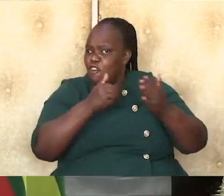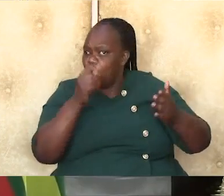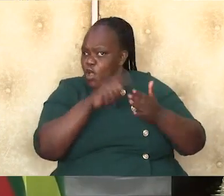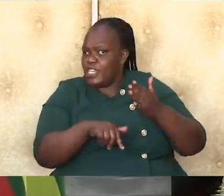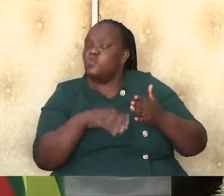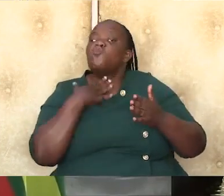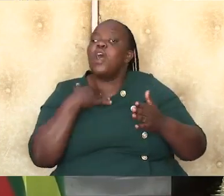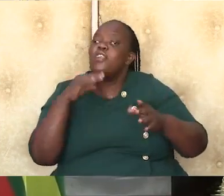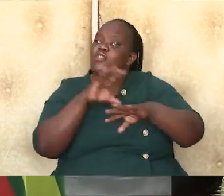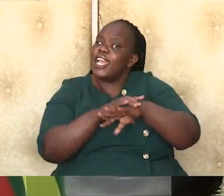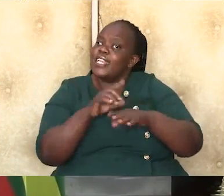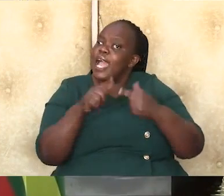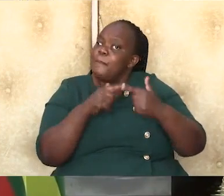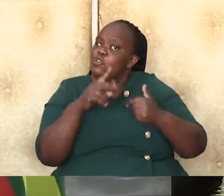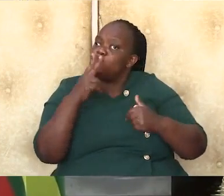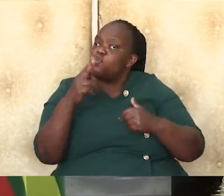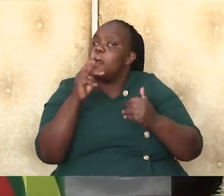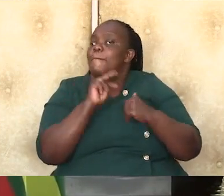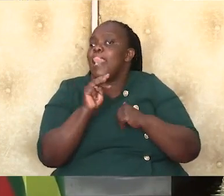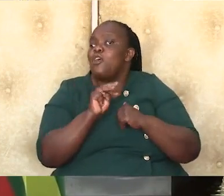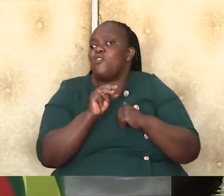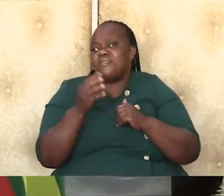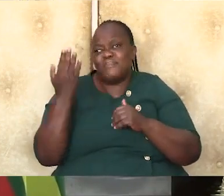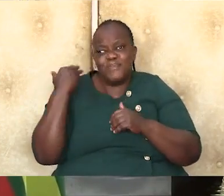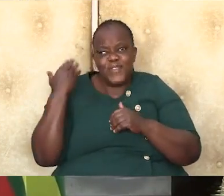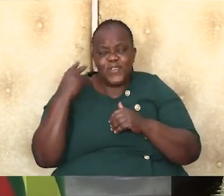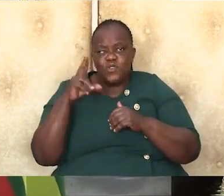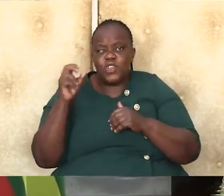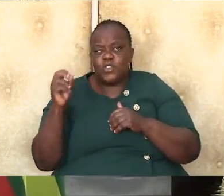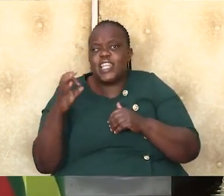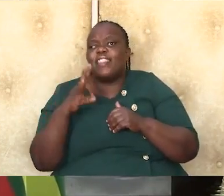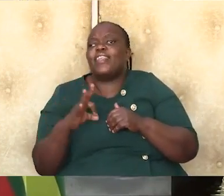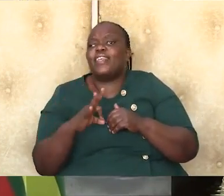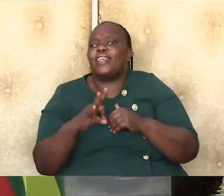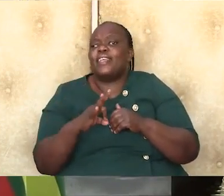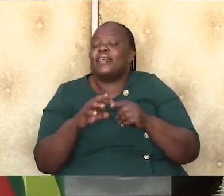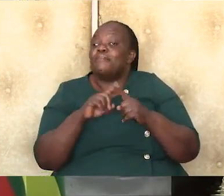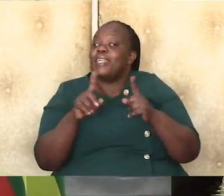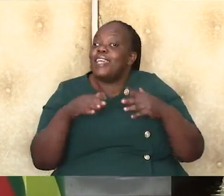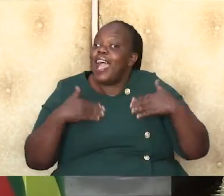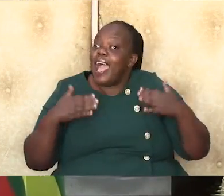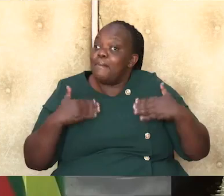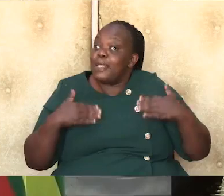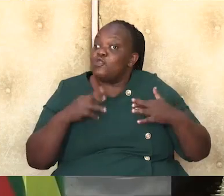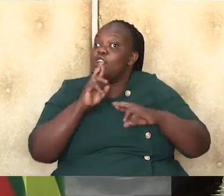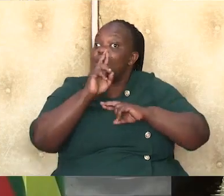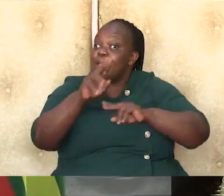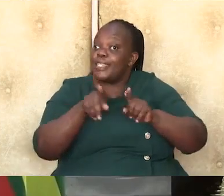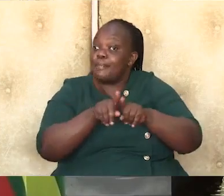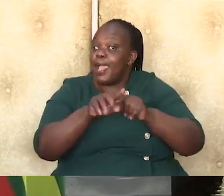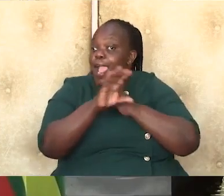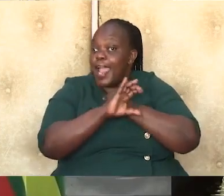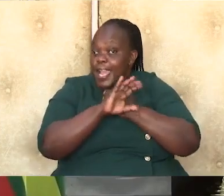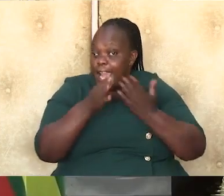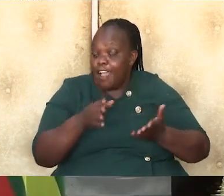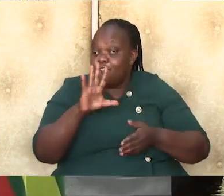receive about 2 million, by the year 2023. But we are very happy to report as a country that now